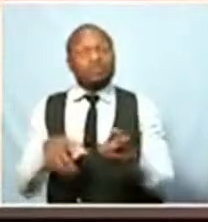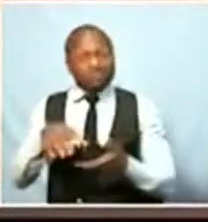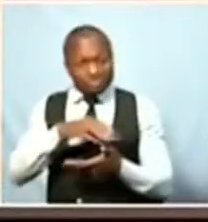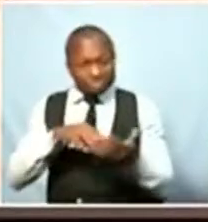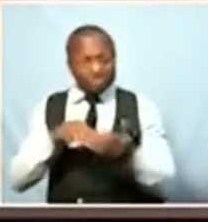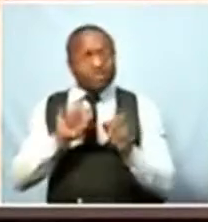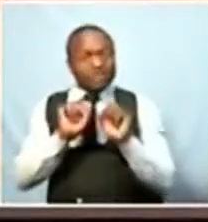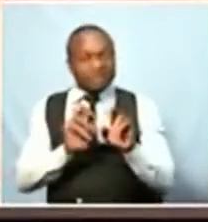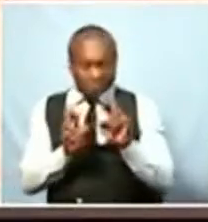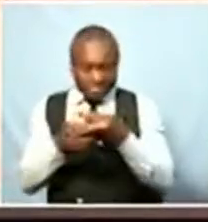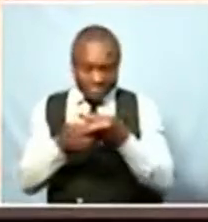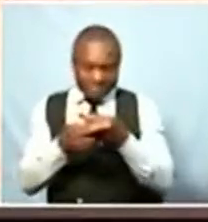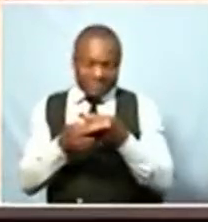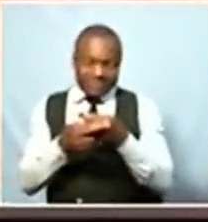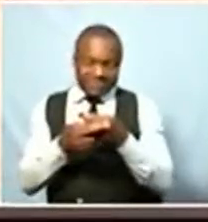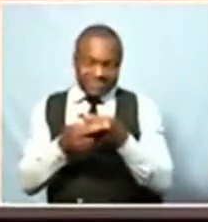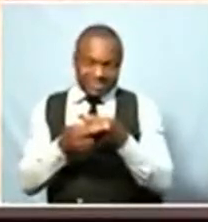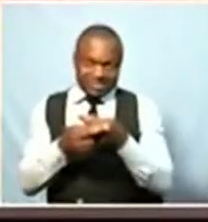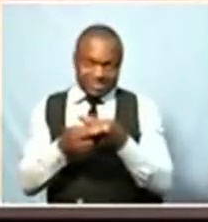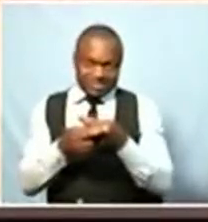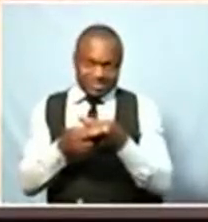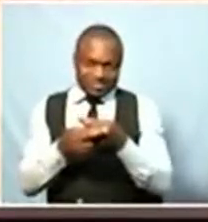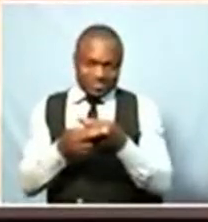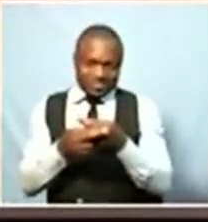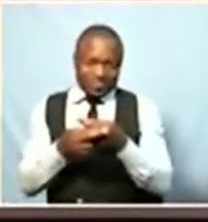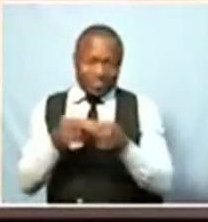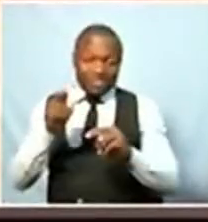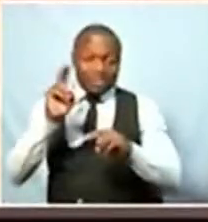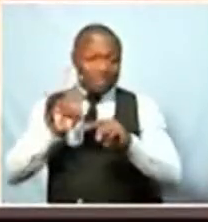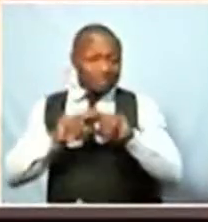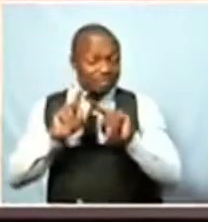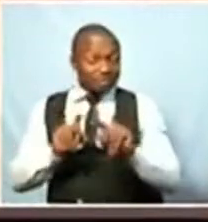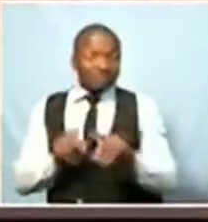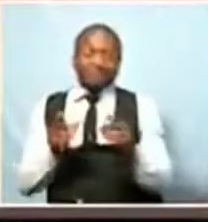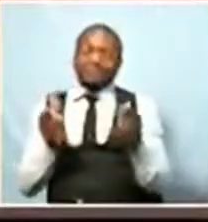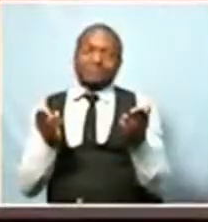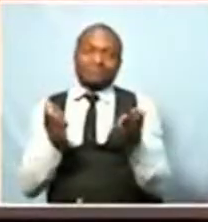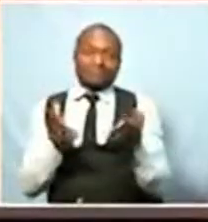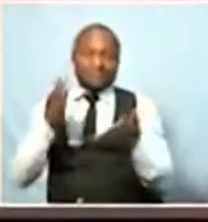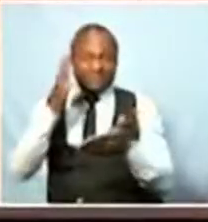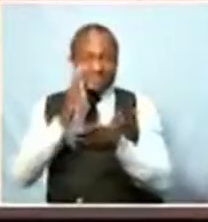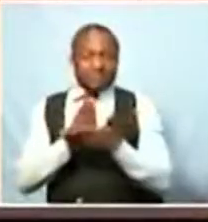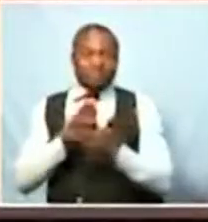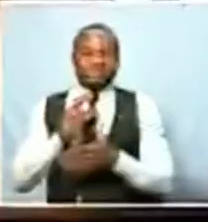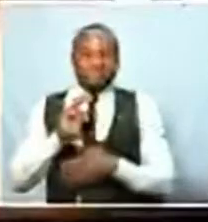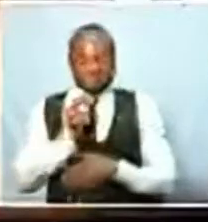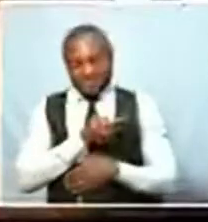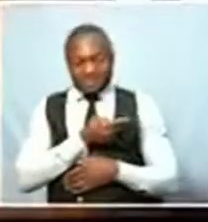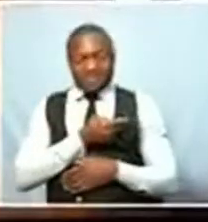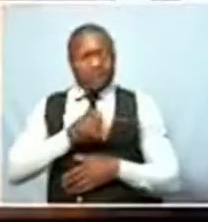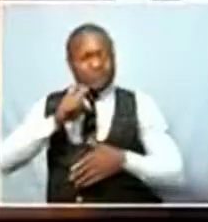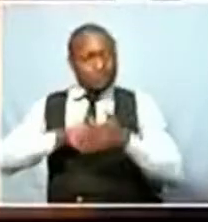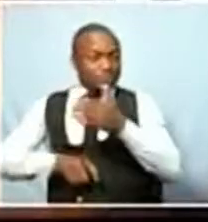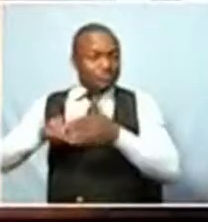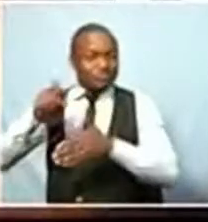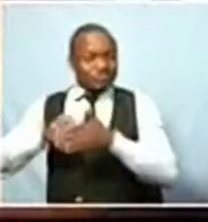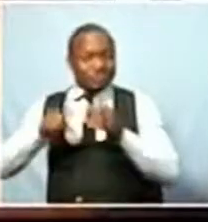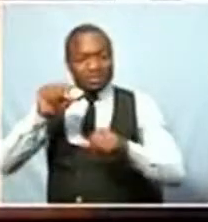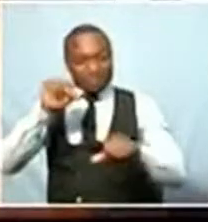reconcile? The Chair, I think there's nothing that stops us from charging audit